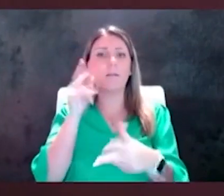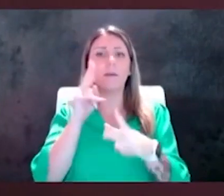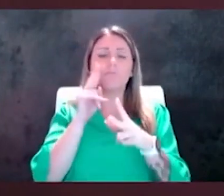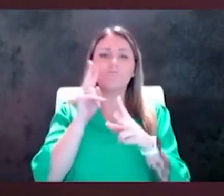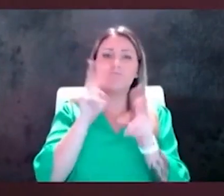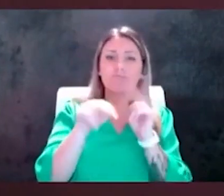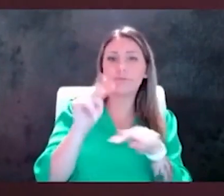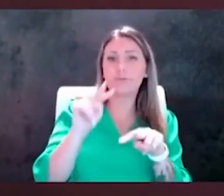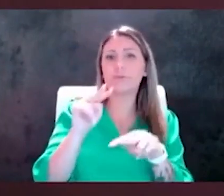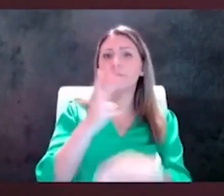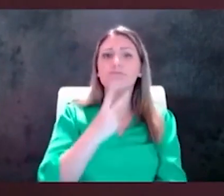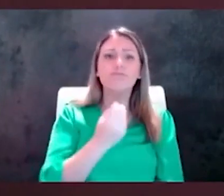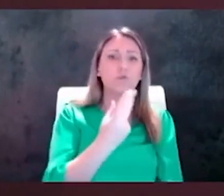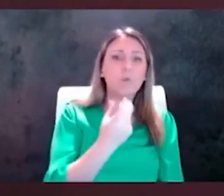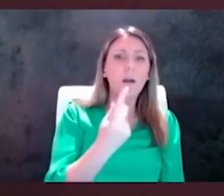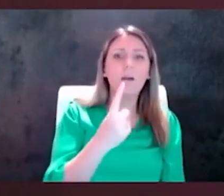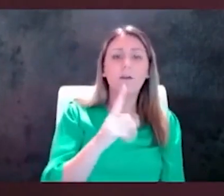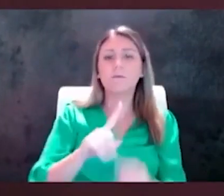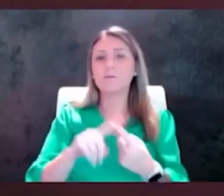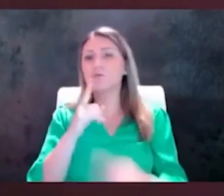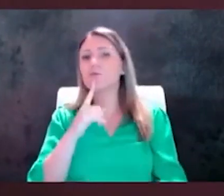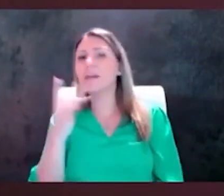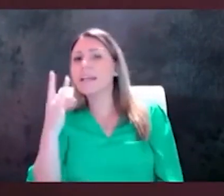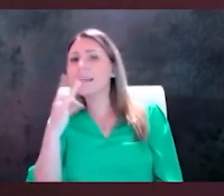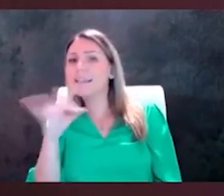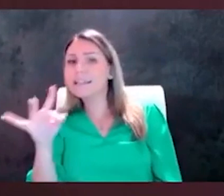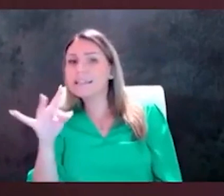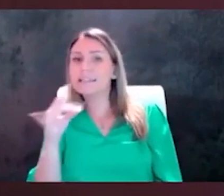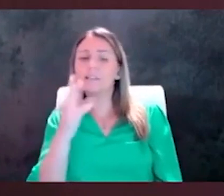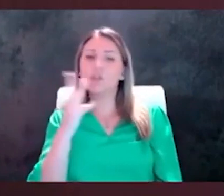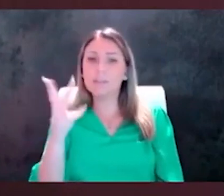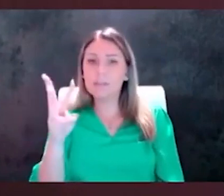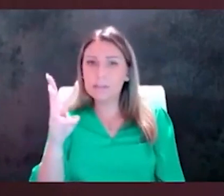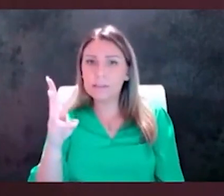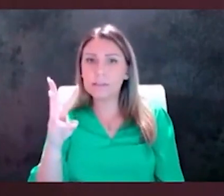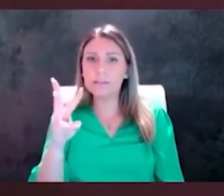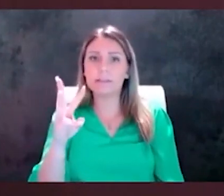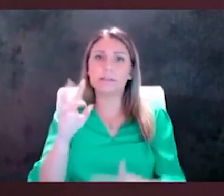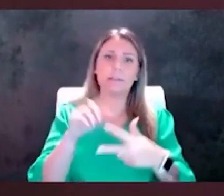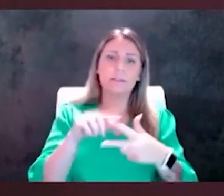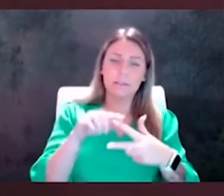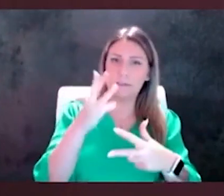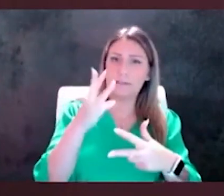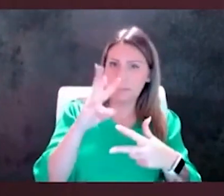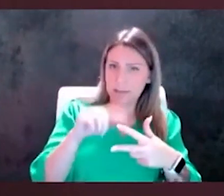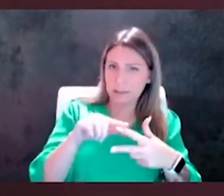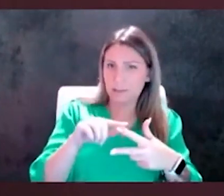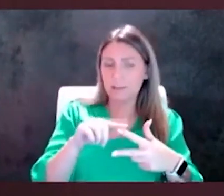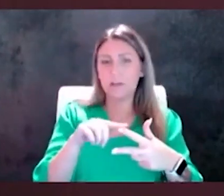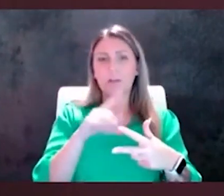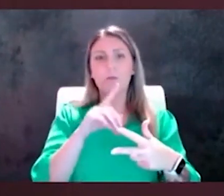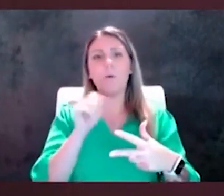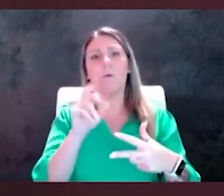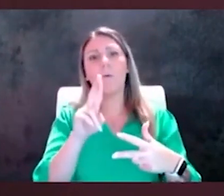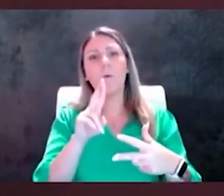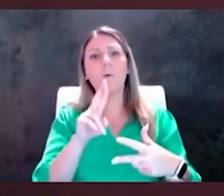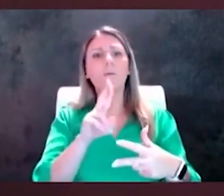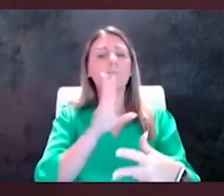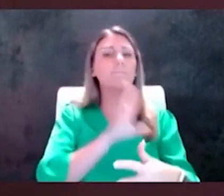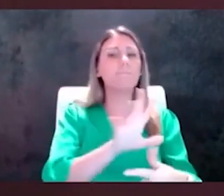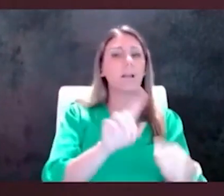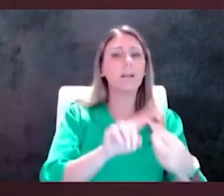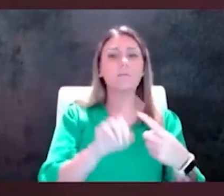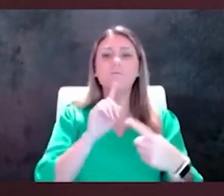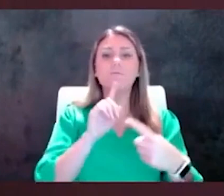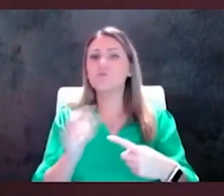to 18-year-old group or 12 to 16, because you can always get Pfizer at 16, or if you're looking at the 5 to 12, Pfizer is pretty far ahead, and